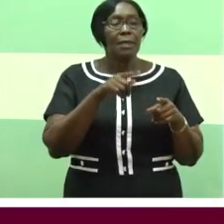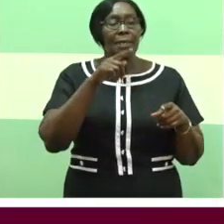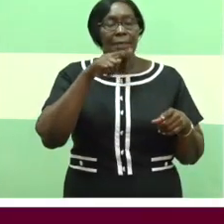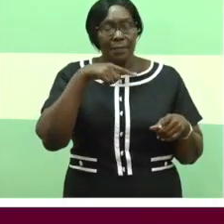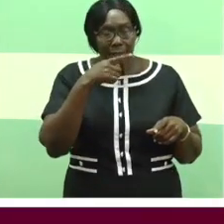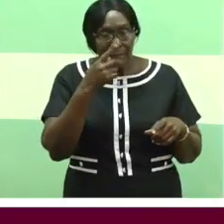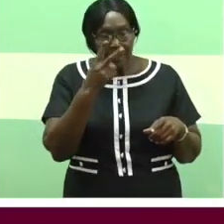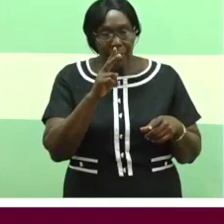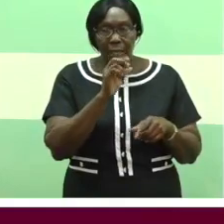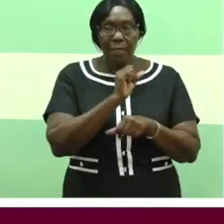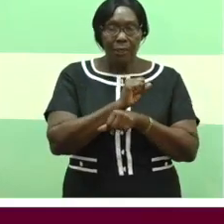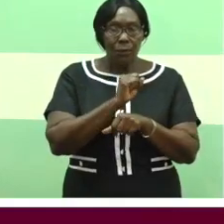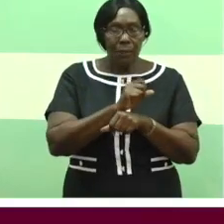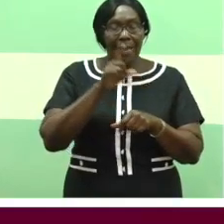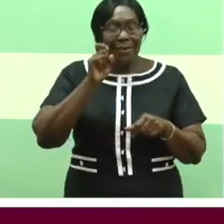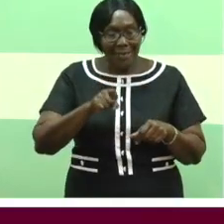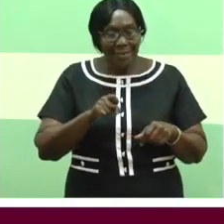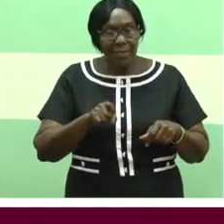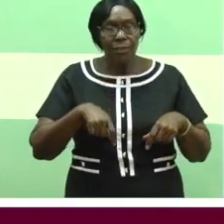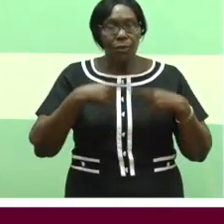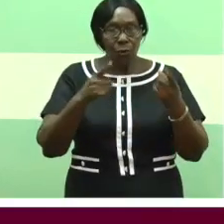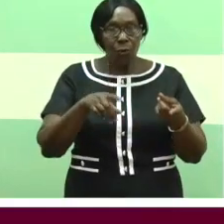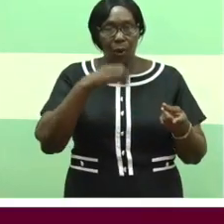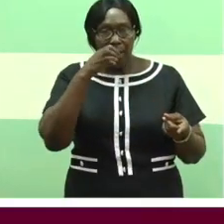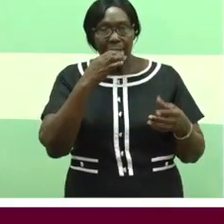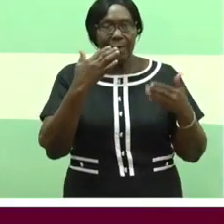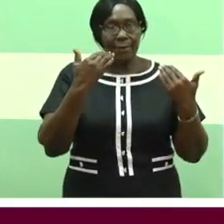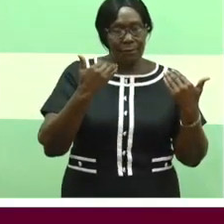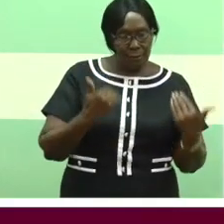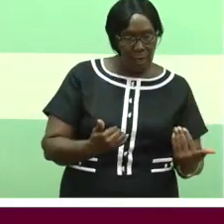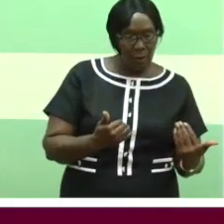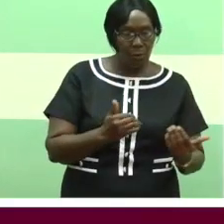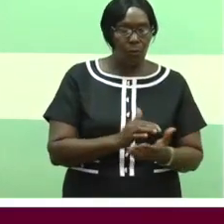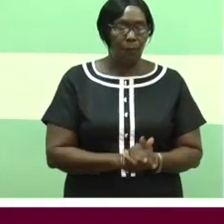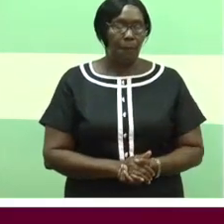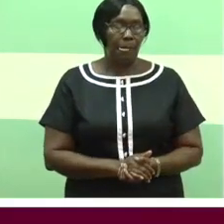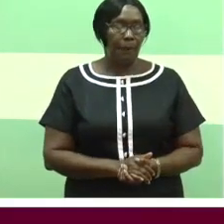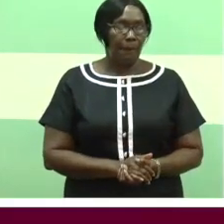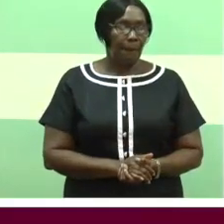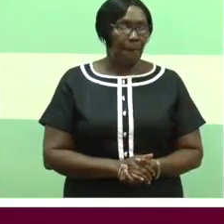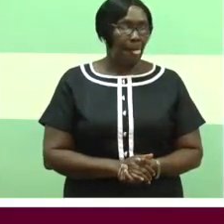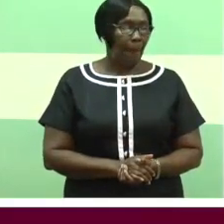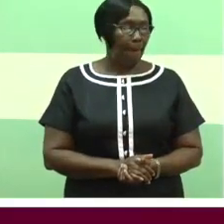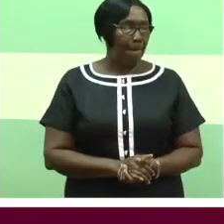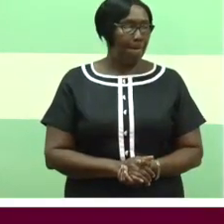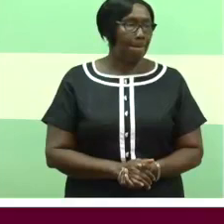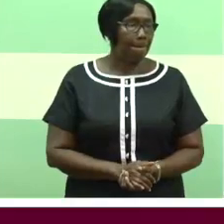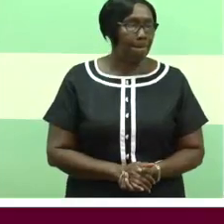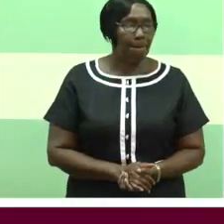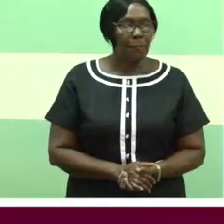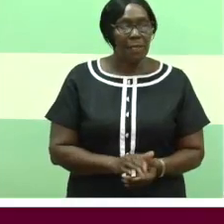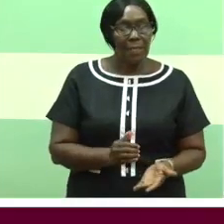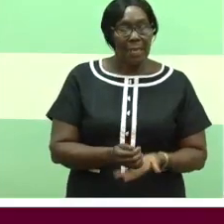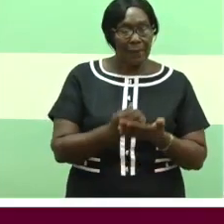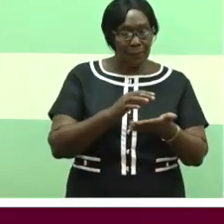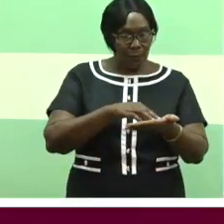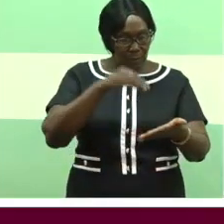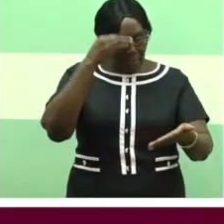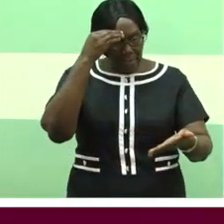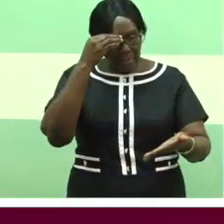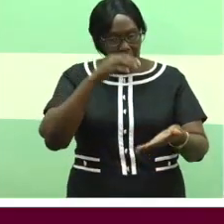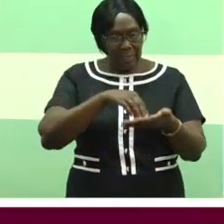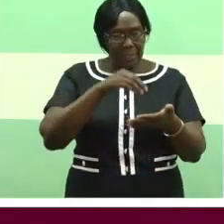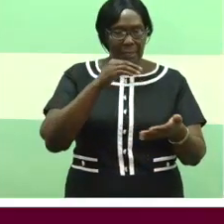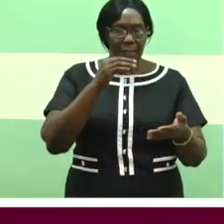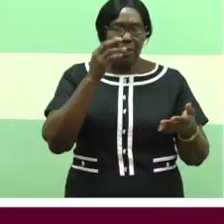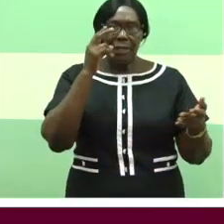the task, meaning I need to go and eat at this time, all right? So it helps with learning sight words.